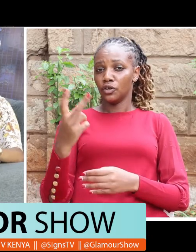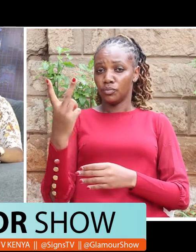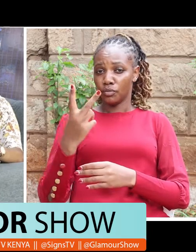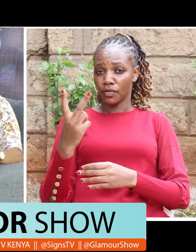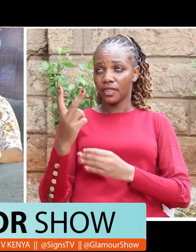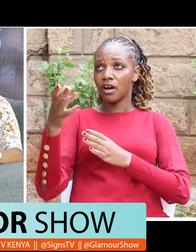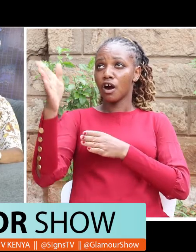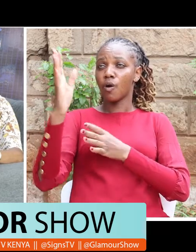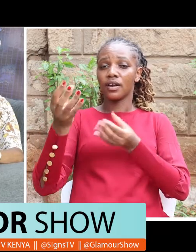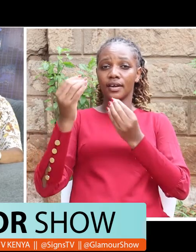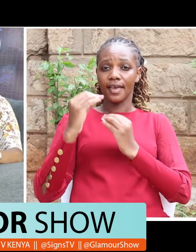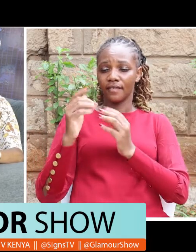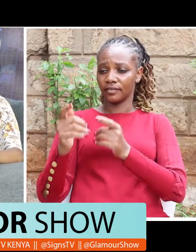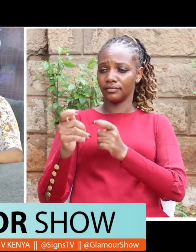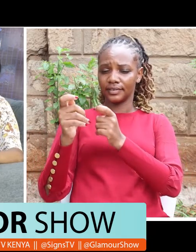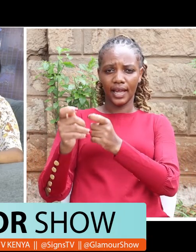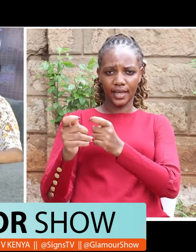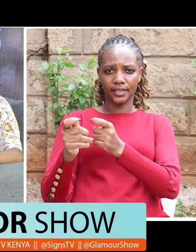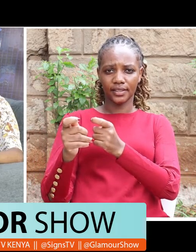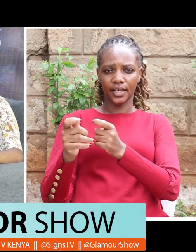It's both God-given talent and also